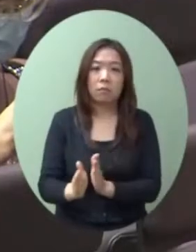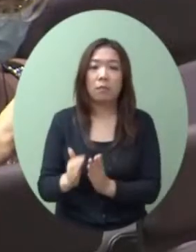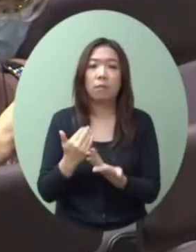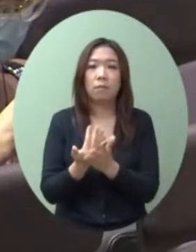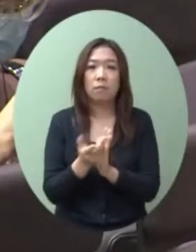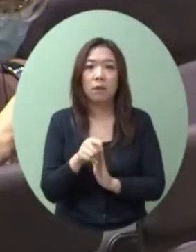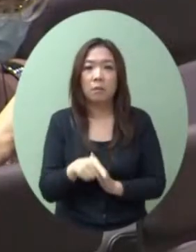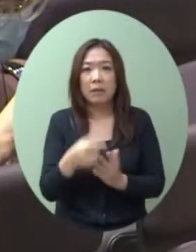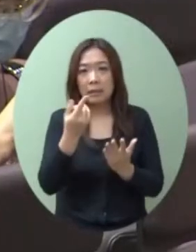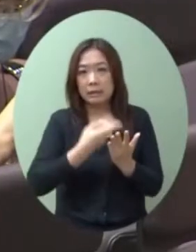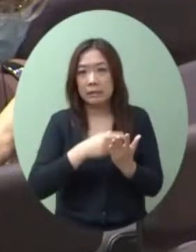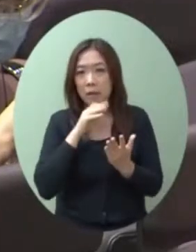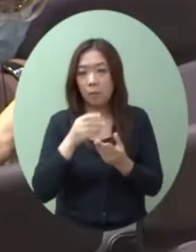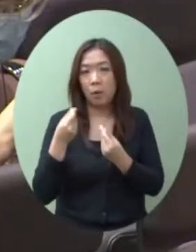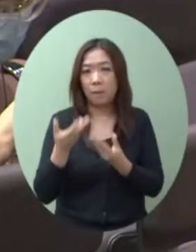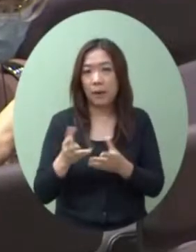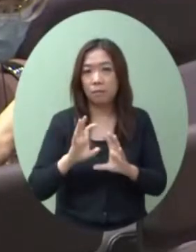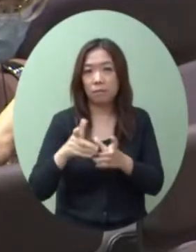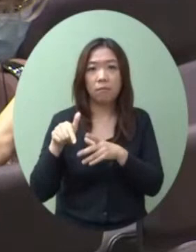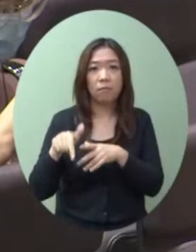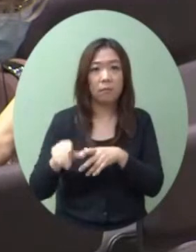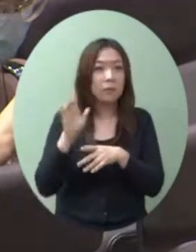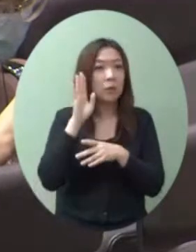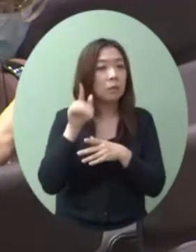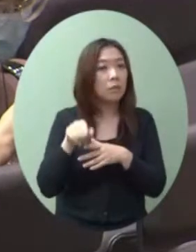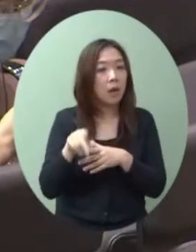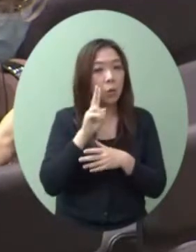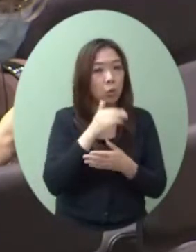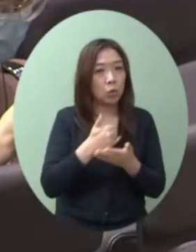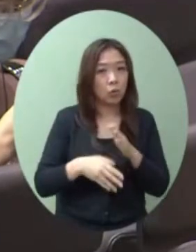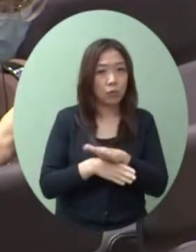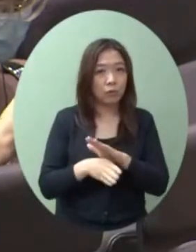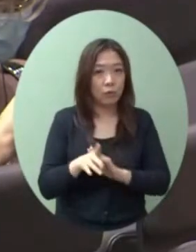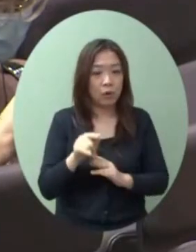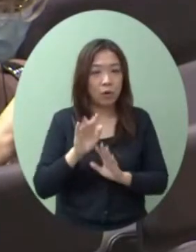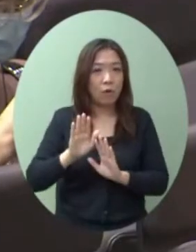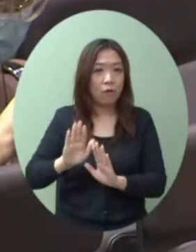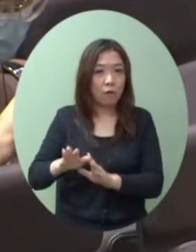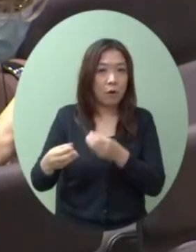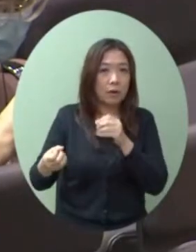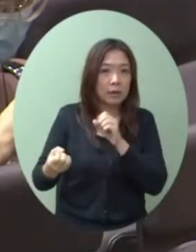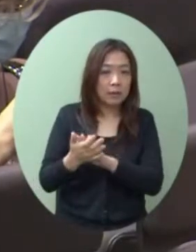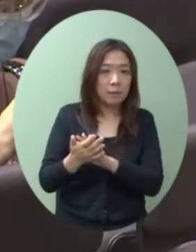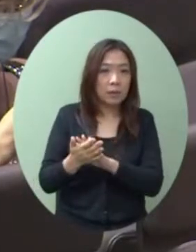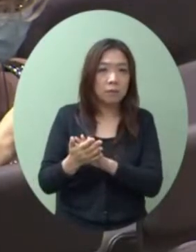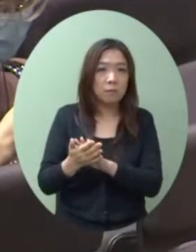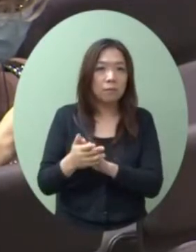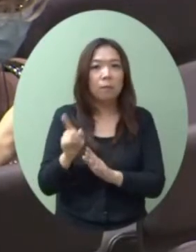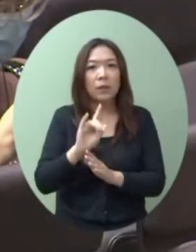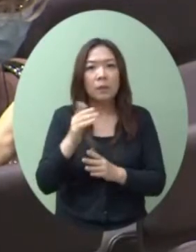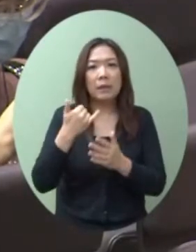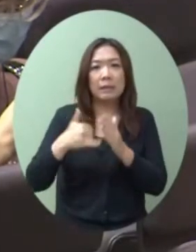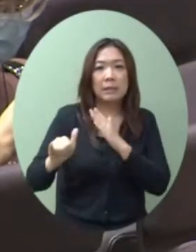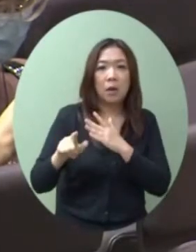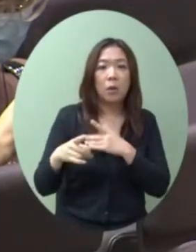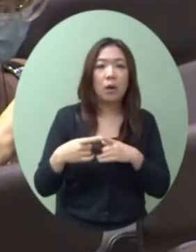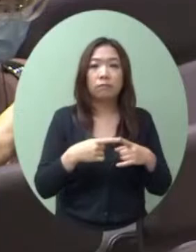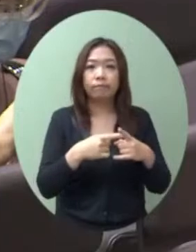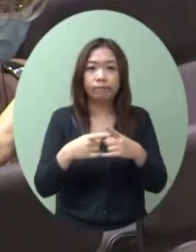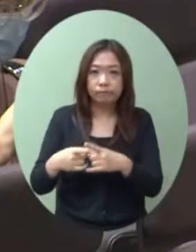Now, concerning the checking out arrangements, there have to be some